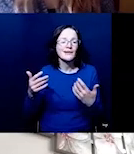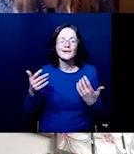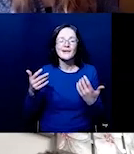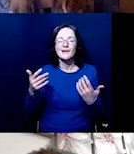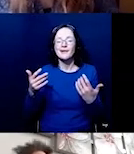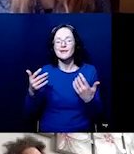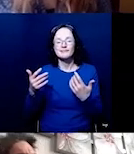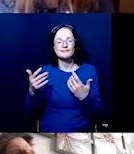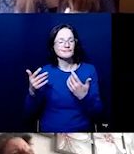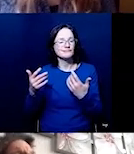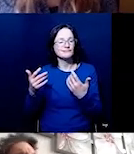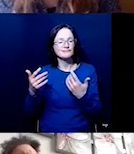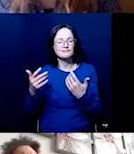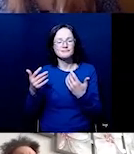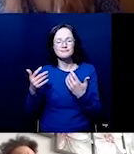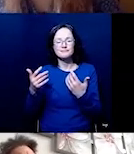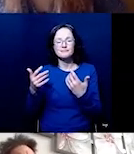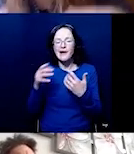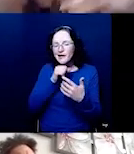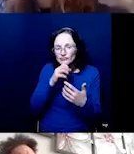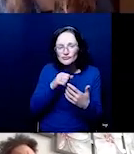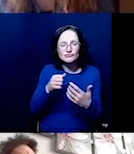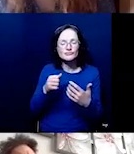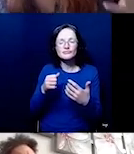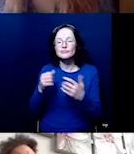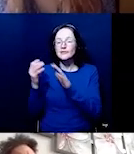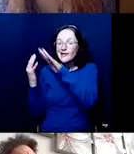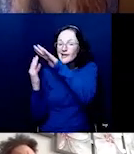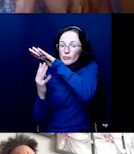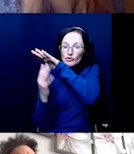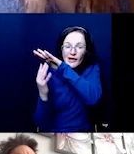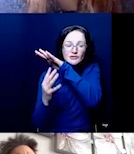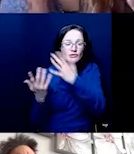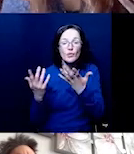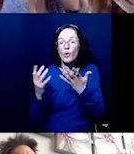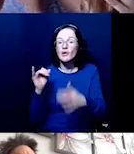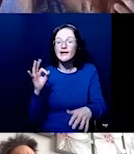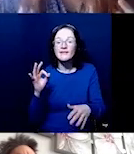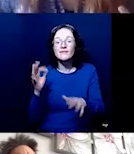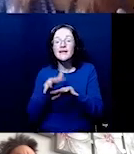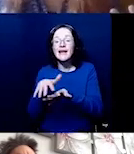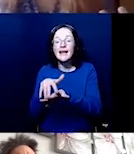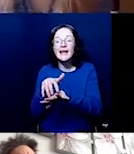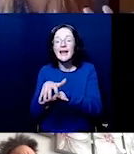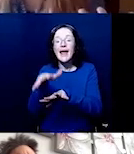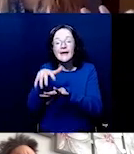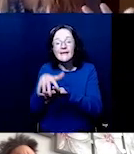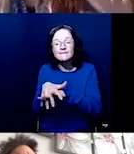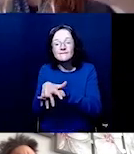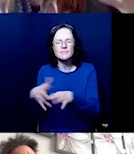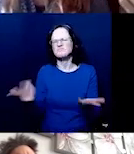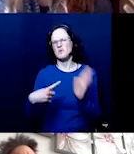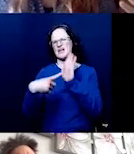age, immigration status, aboriginality, etc. There's a bunch of things. So I'm going to give an example. In